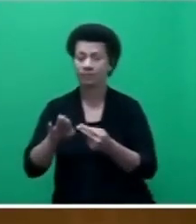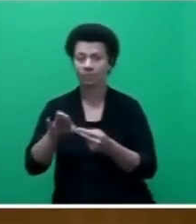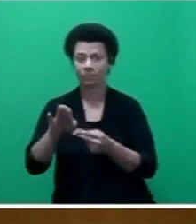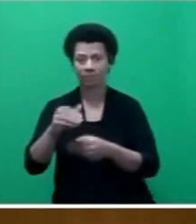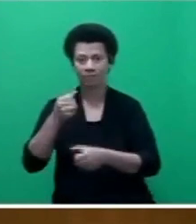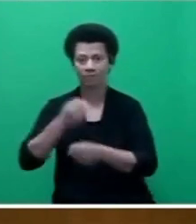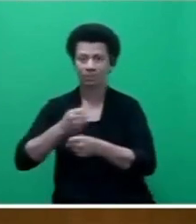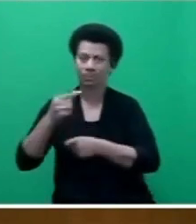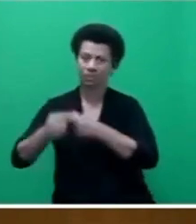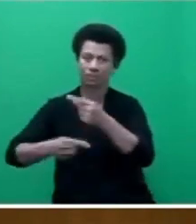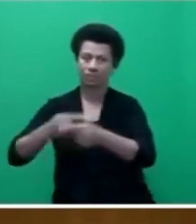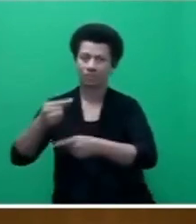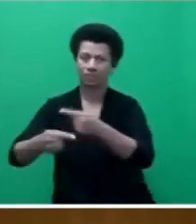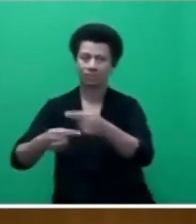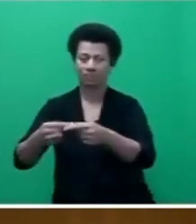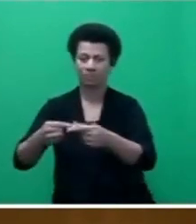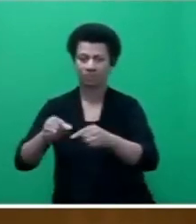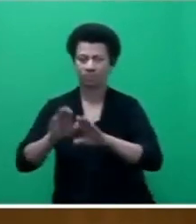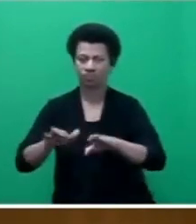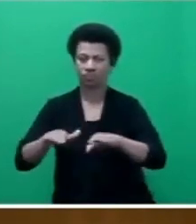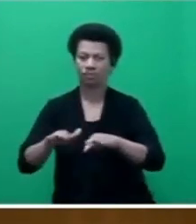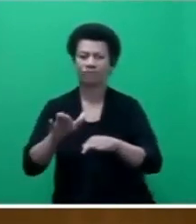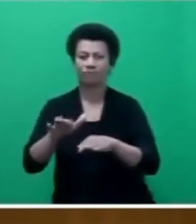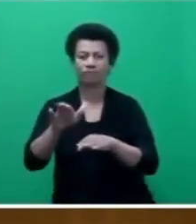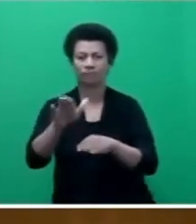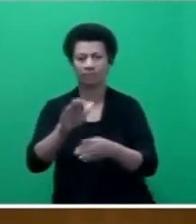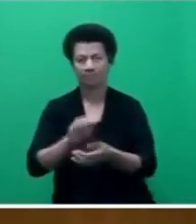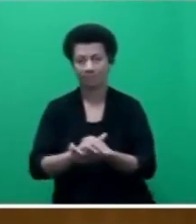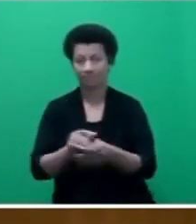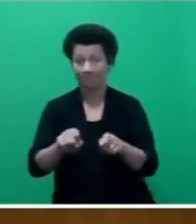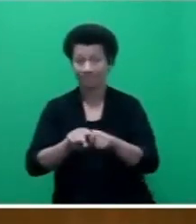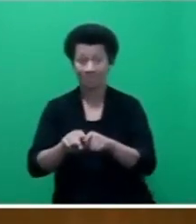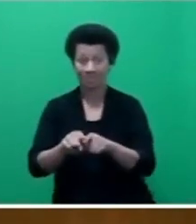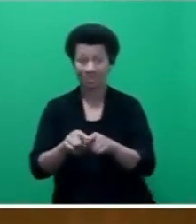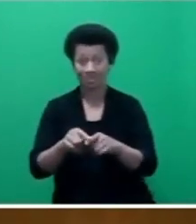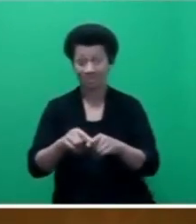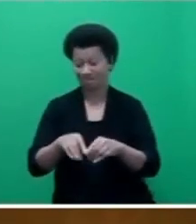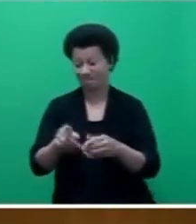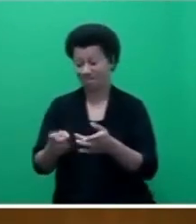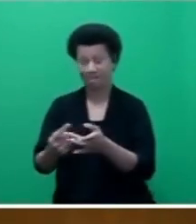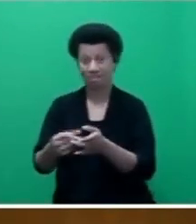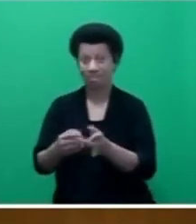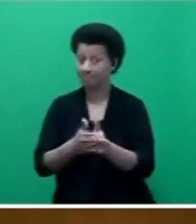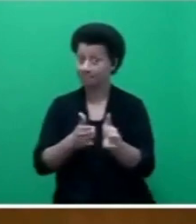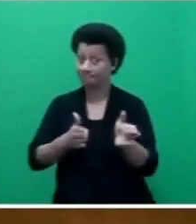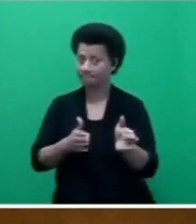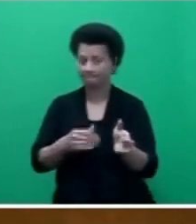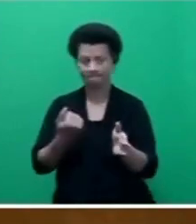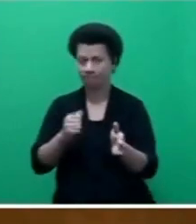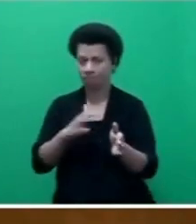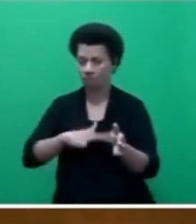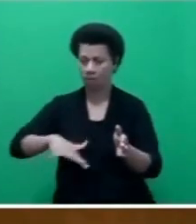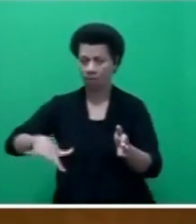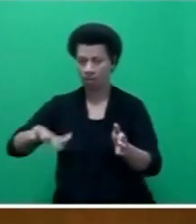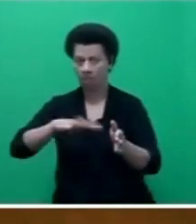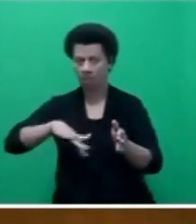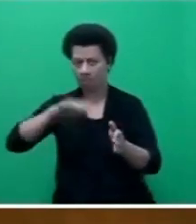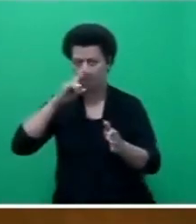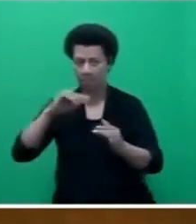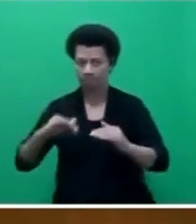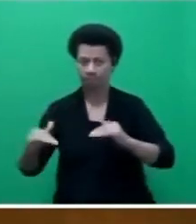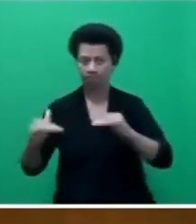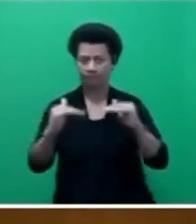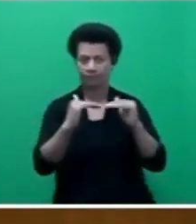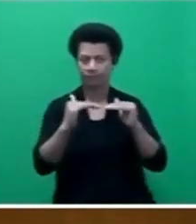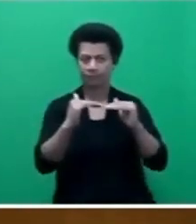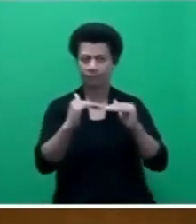This reaffirms my government's commitment to leaving no one behind. Based on these remarks, Mr. Speaker, I